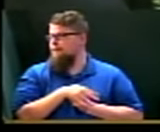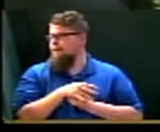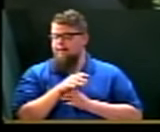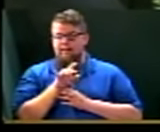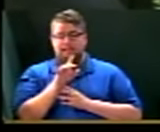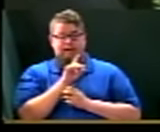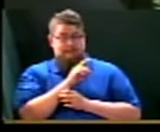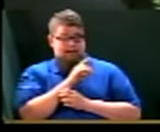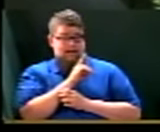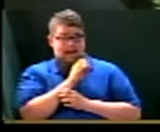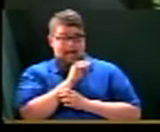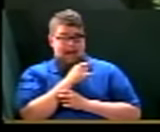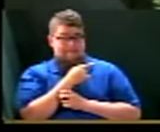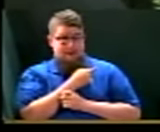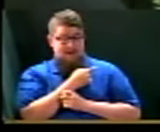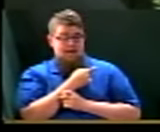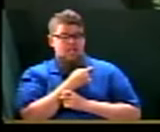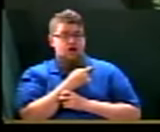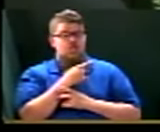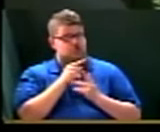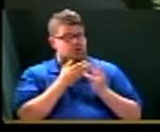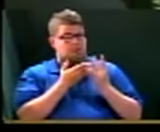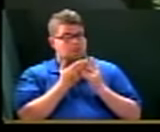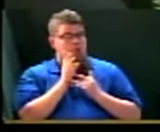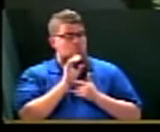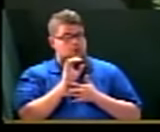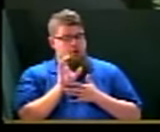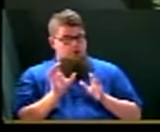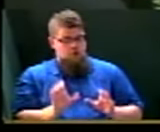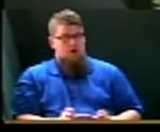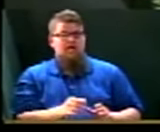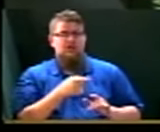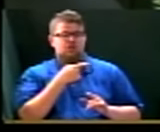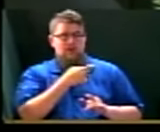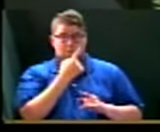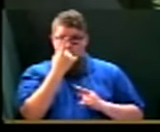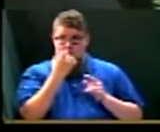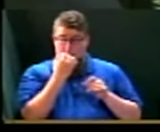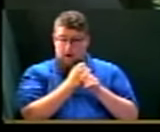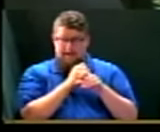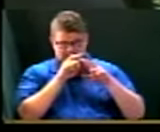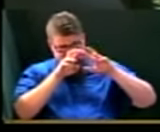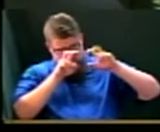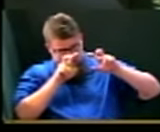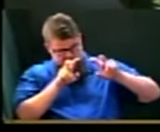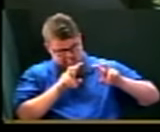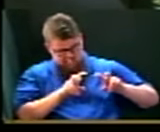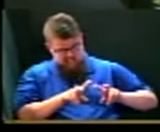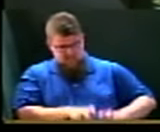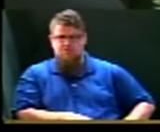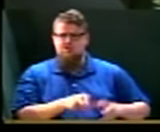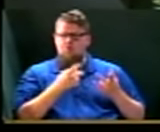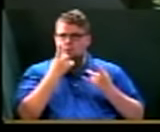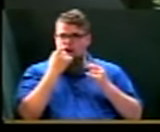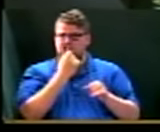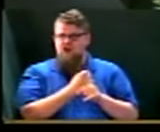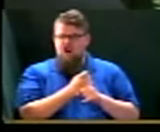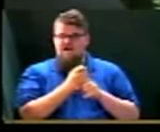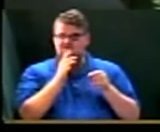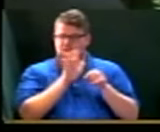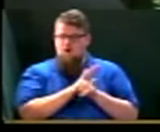Debbie can get through this because she has spent a year digging through it.